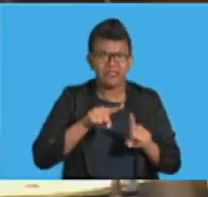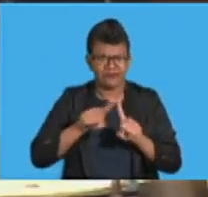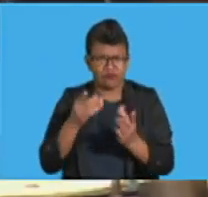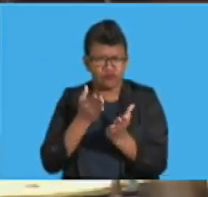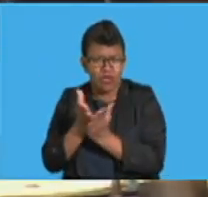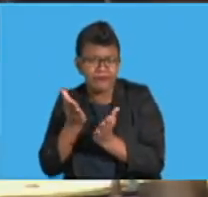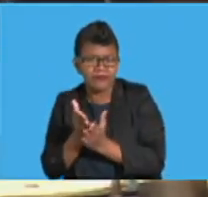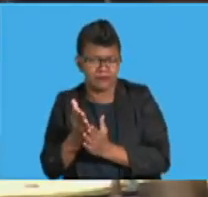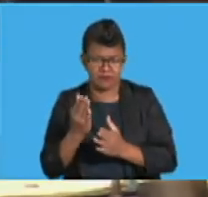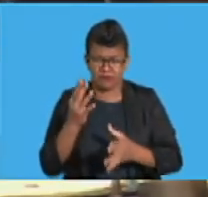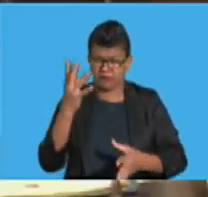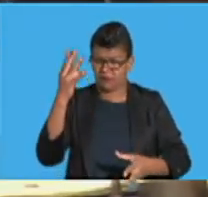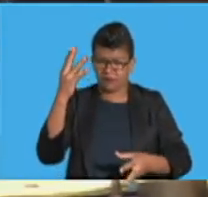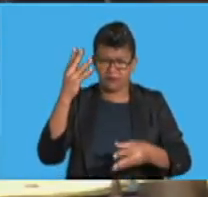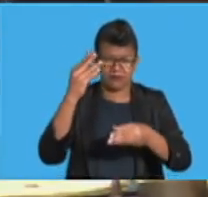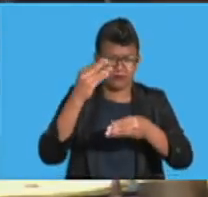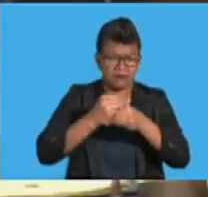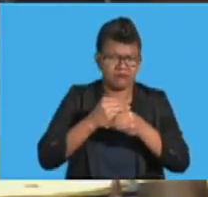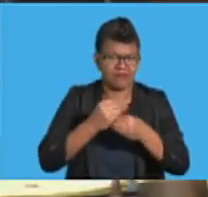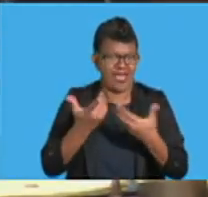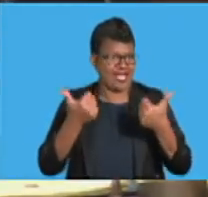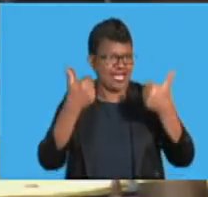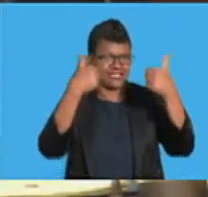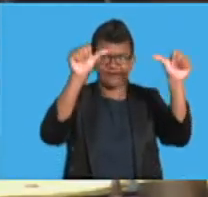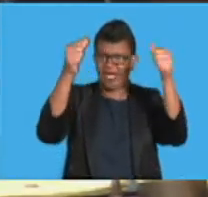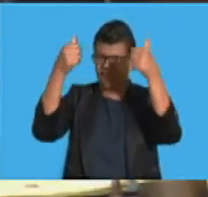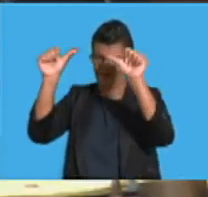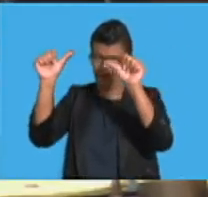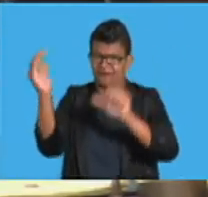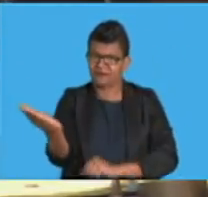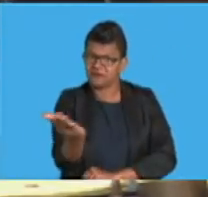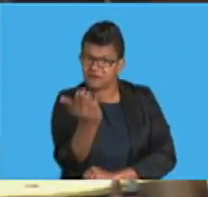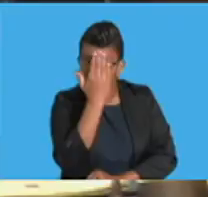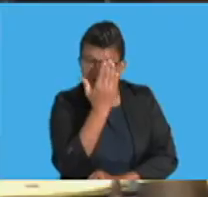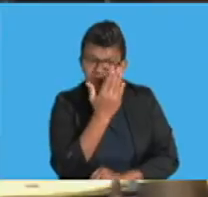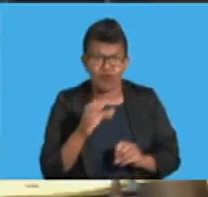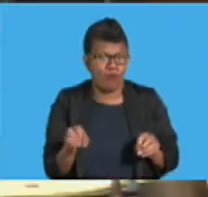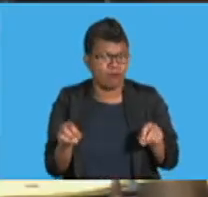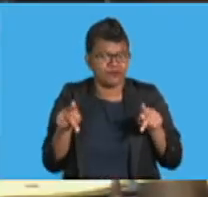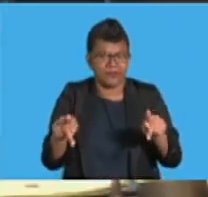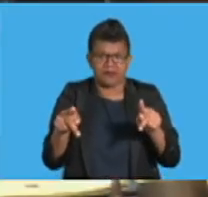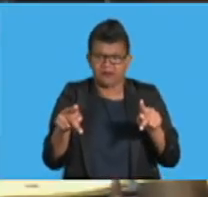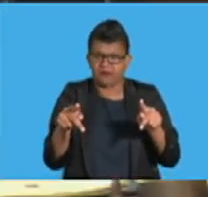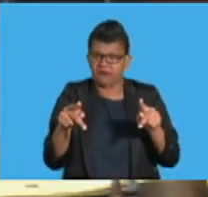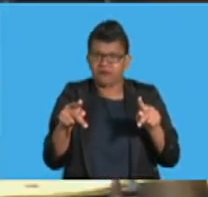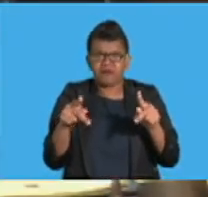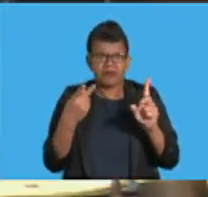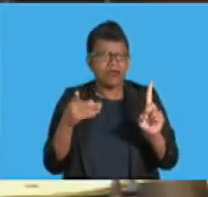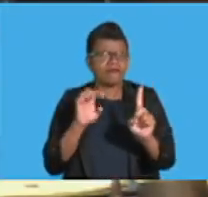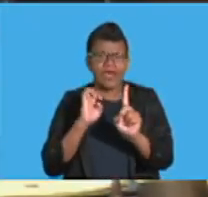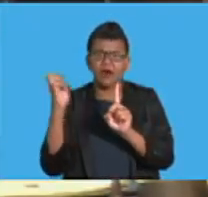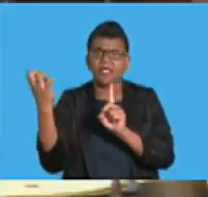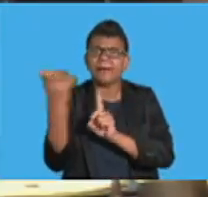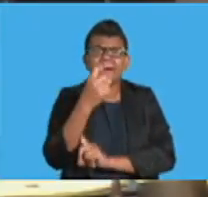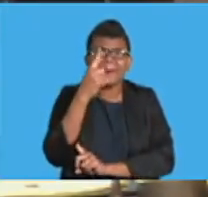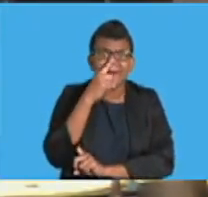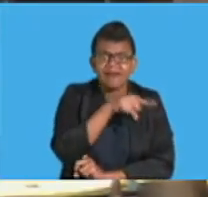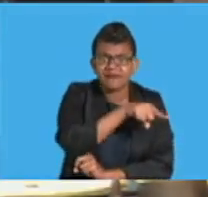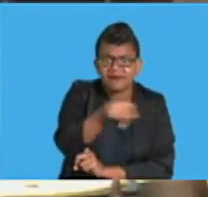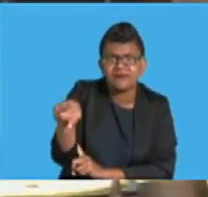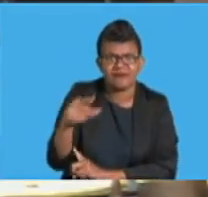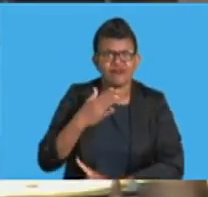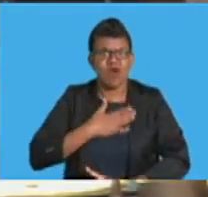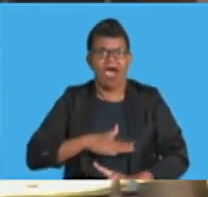for a better life for all Fijians. Opportunities created by a conducive environment for people and companies to invest and bring about